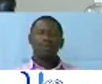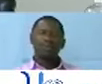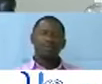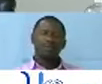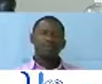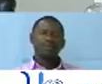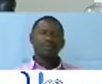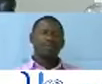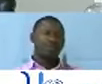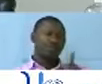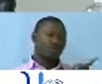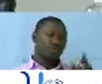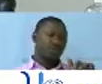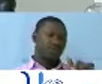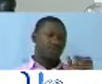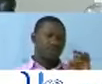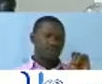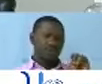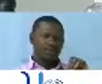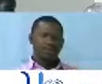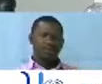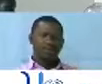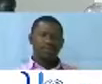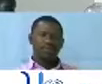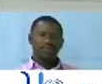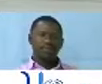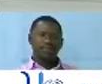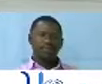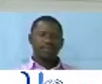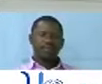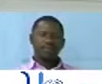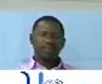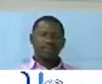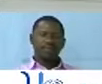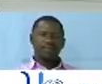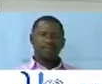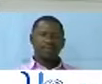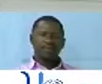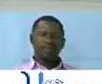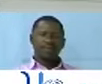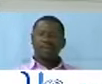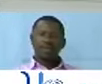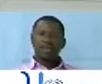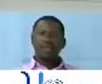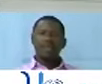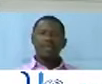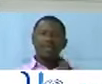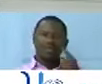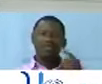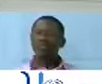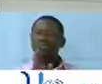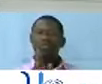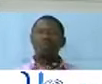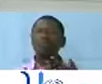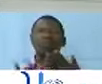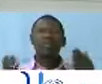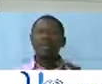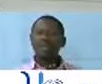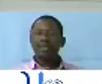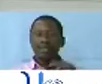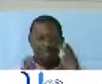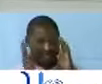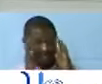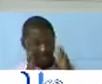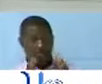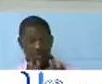Well, it attracted a lot of attention, both locally and internationally. Nek na nak lo xamne ni